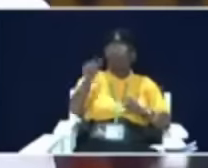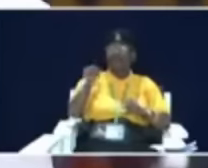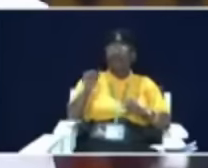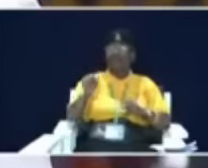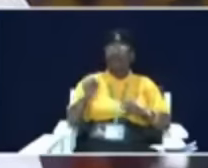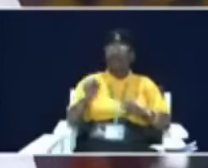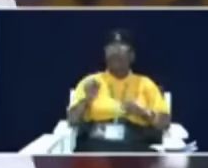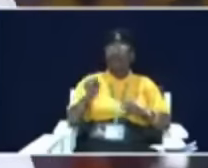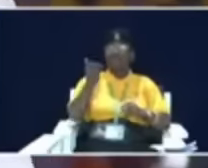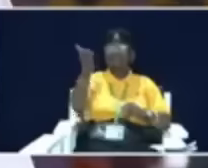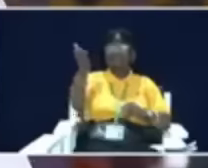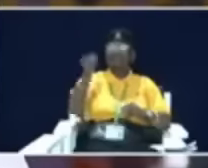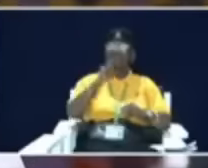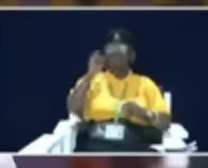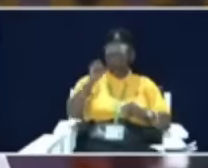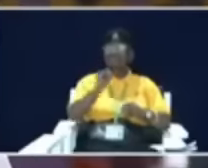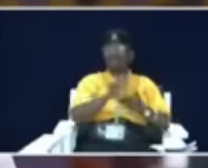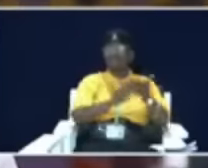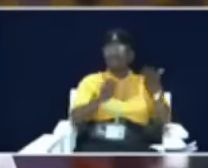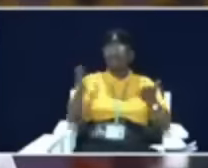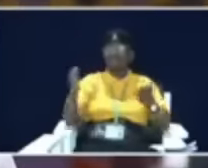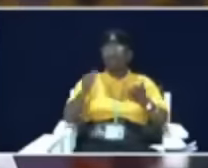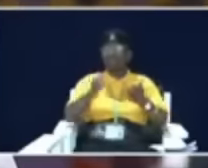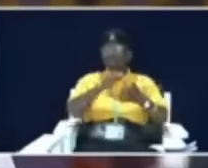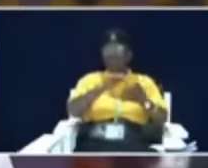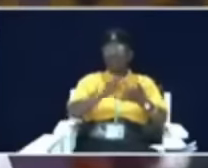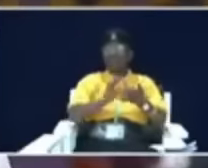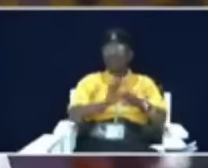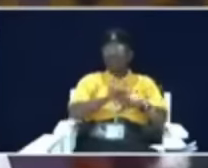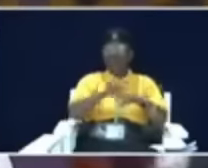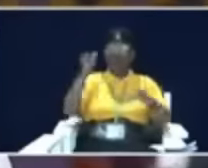There's something called unbelief.